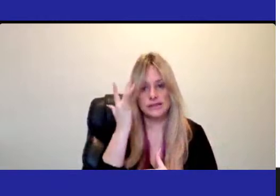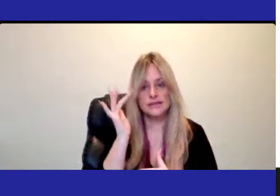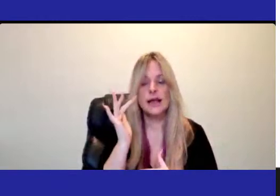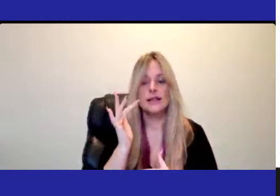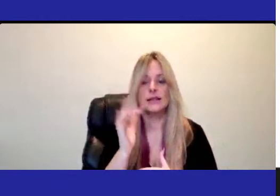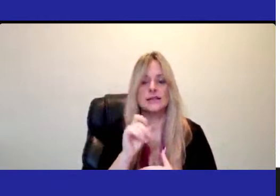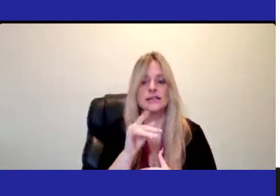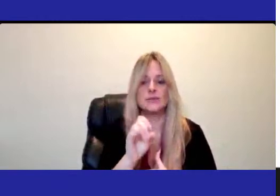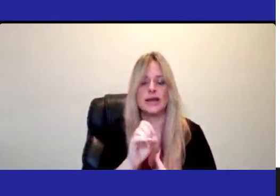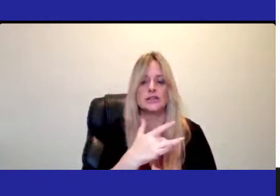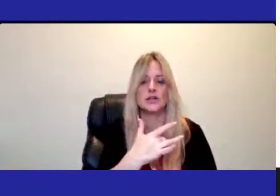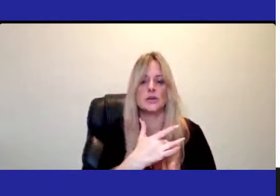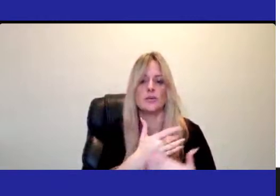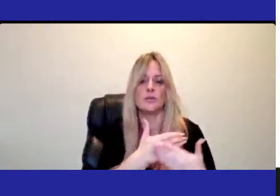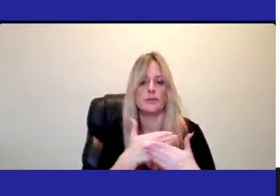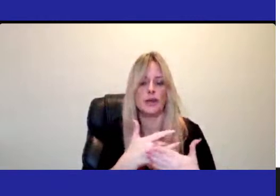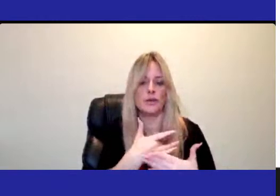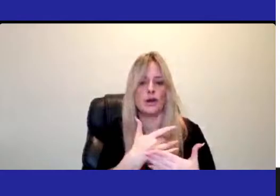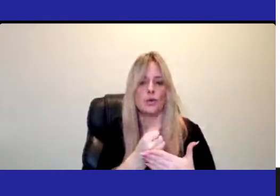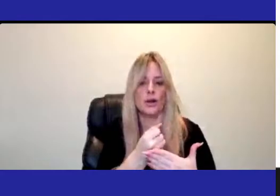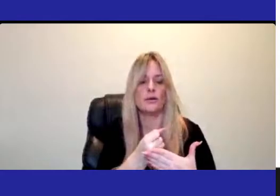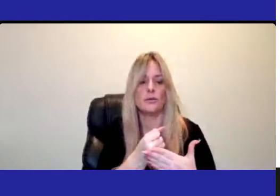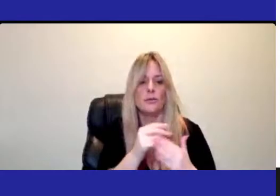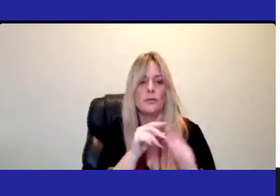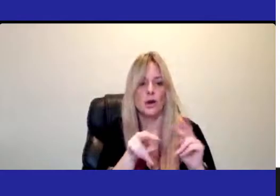as well as our Epic EMR.